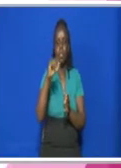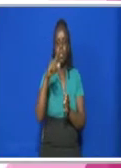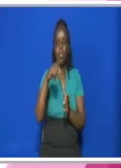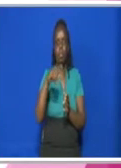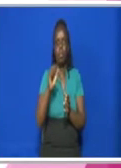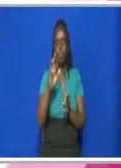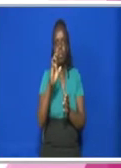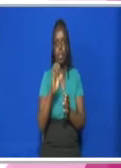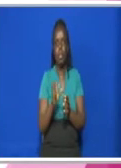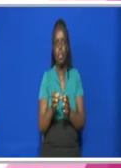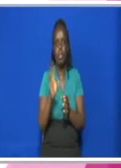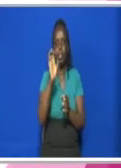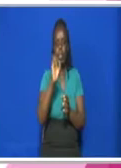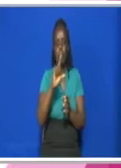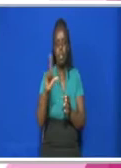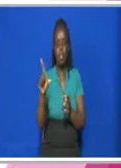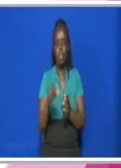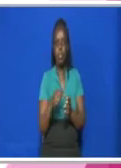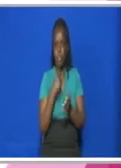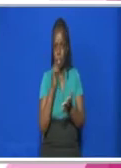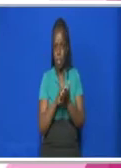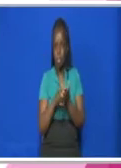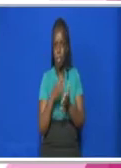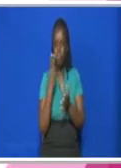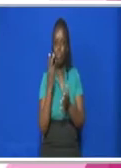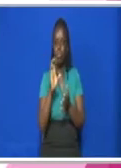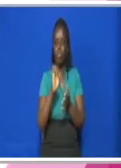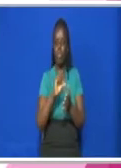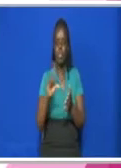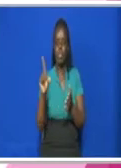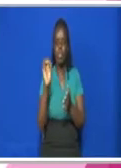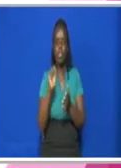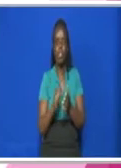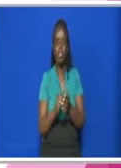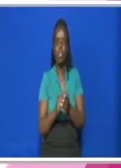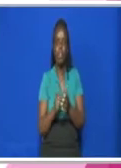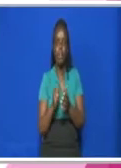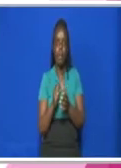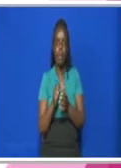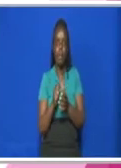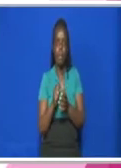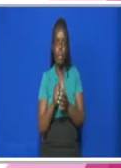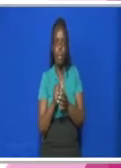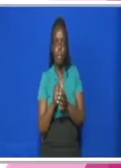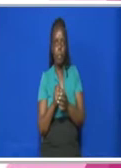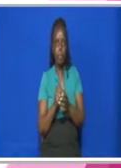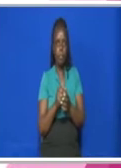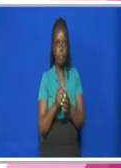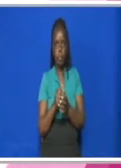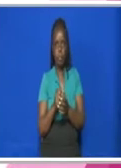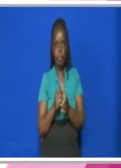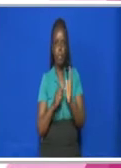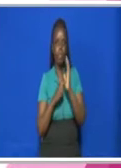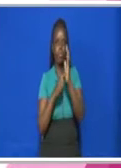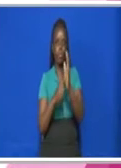that we have two cells here. So in a zinc-copper electrochemical cell, we're just going to show